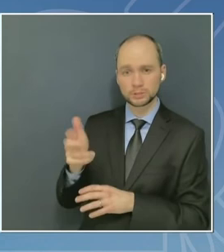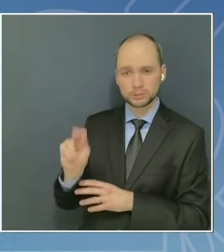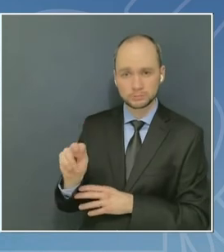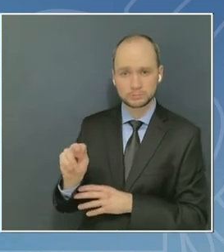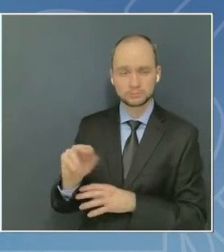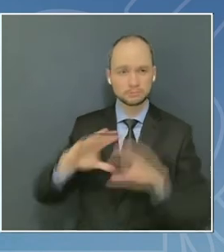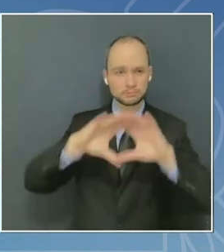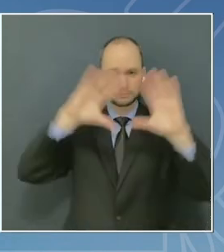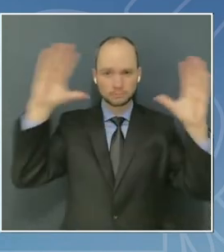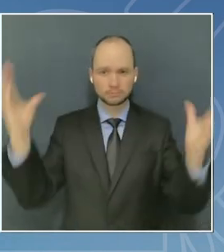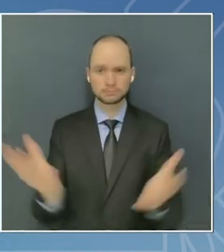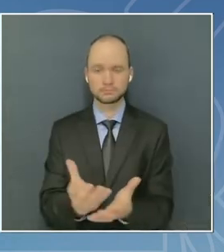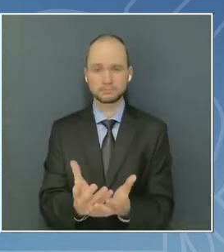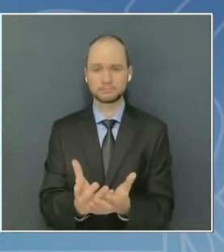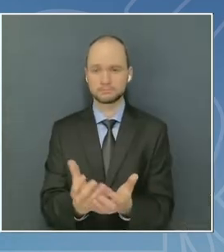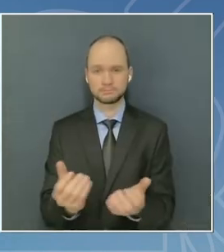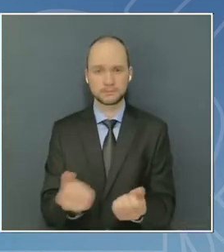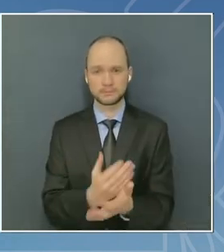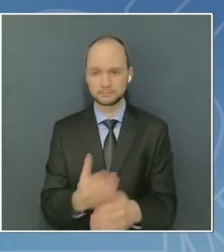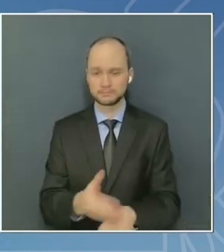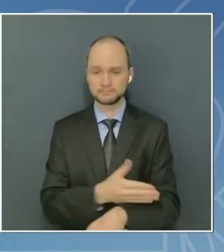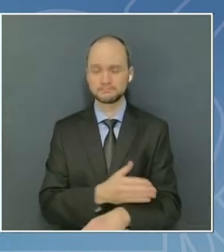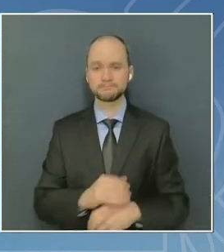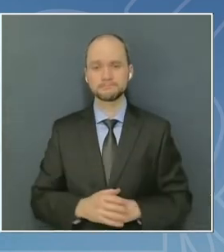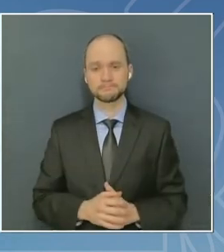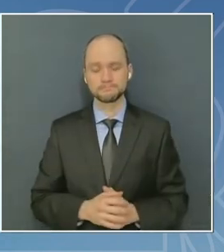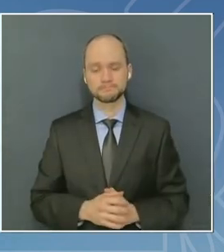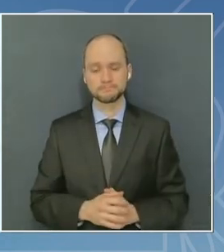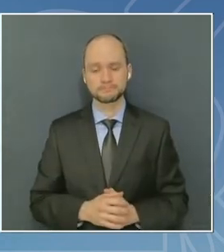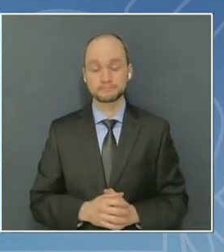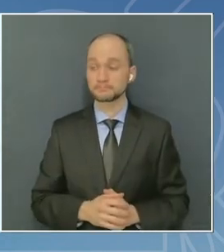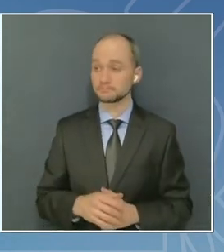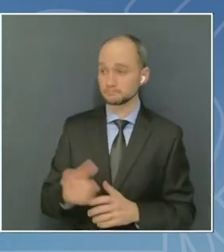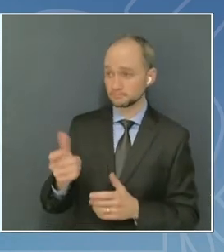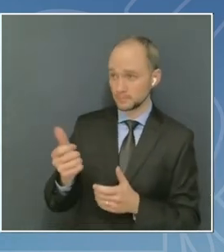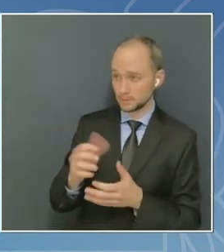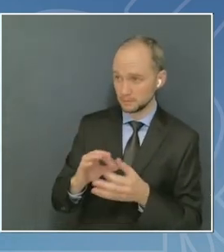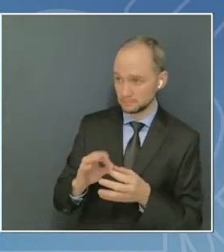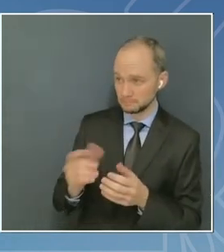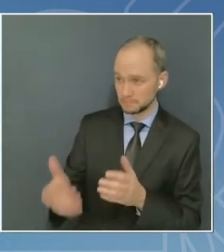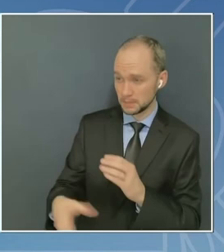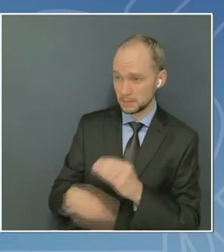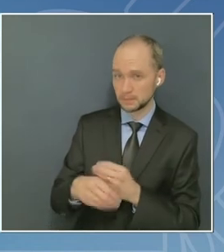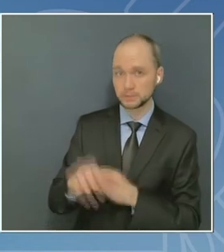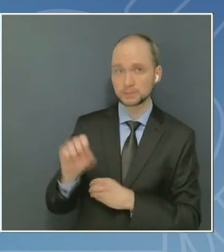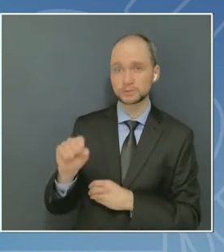Thank you. Anyone else want to add to that? Sriram, Amanda?